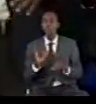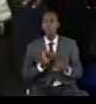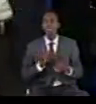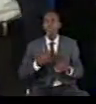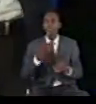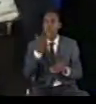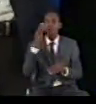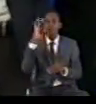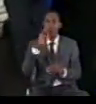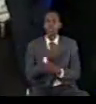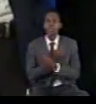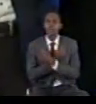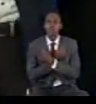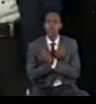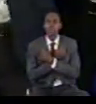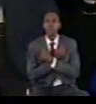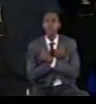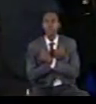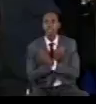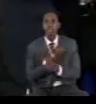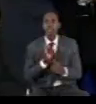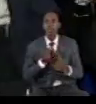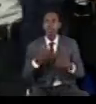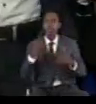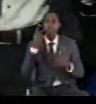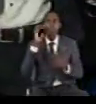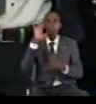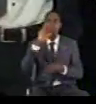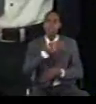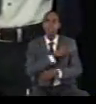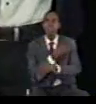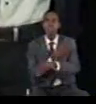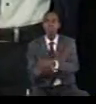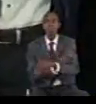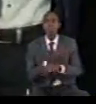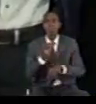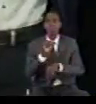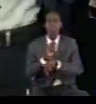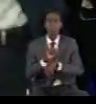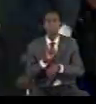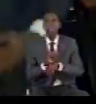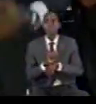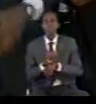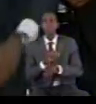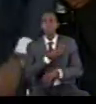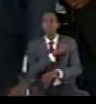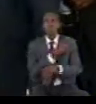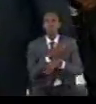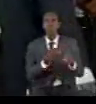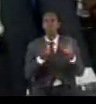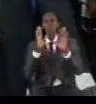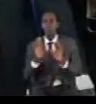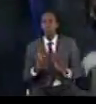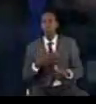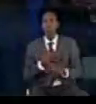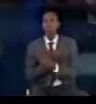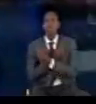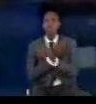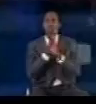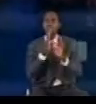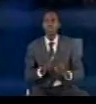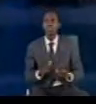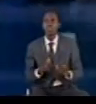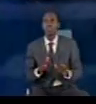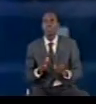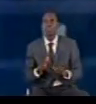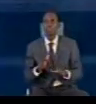I have tested of your love. I have seen your mighty power. Mighty mover, Jehovah, my